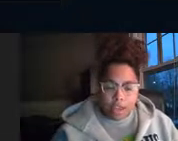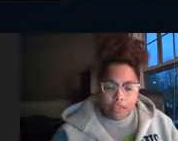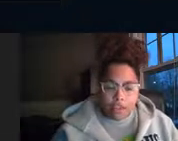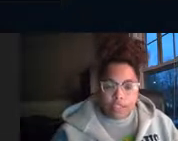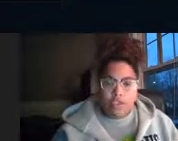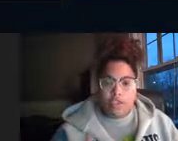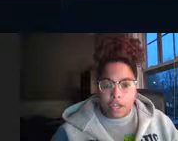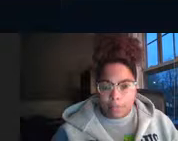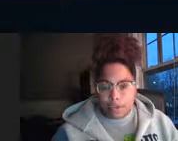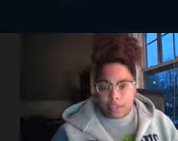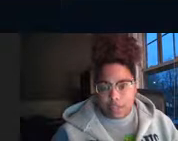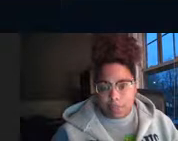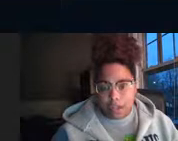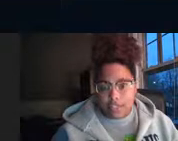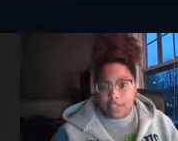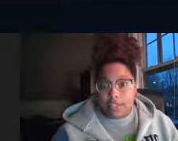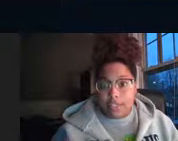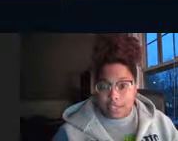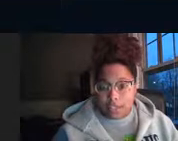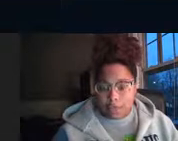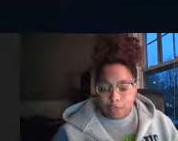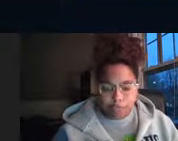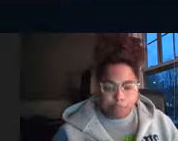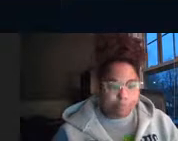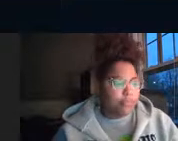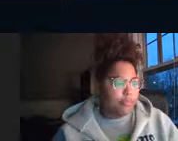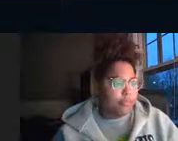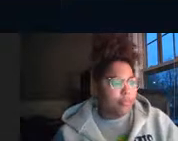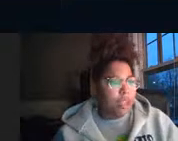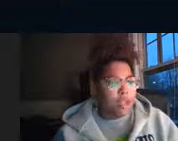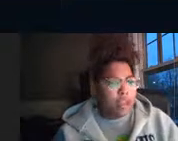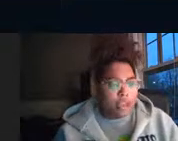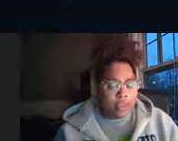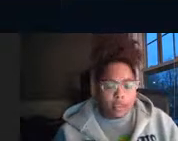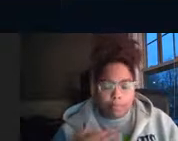and to collect evidence if an in-person response is needed.